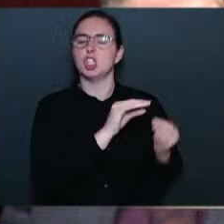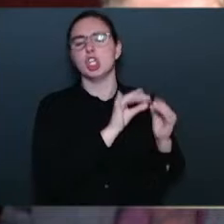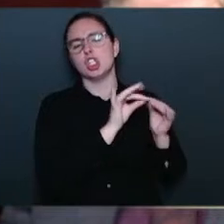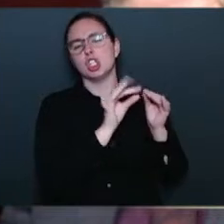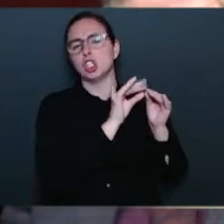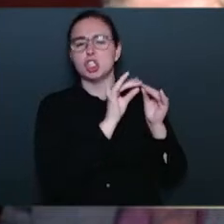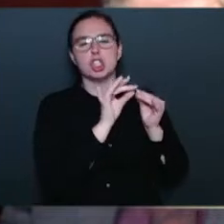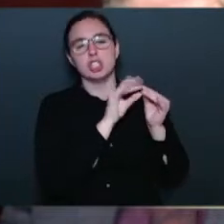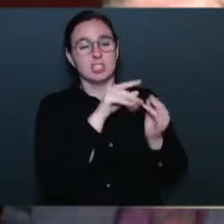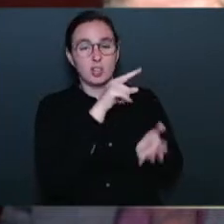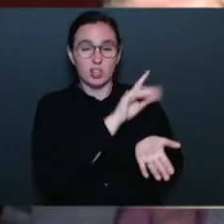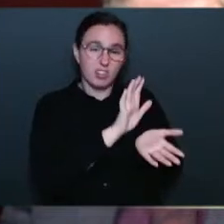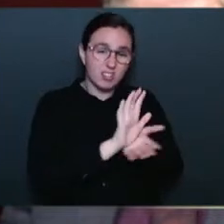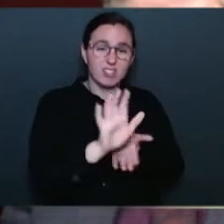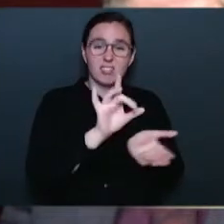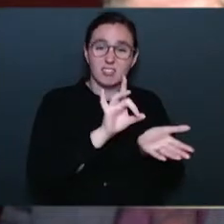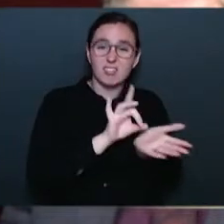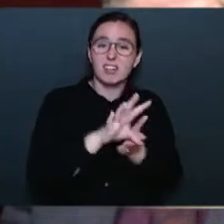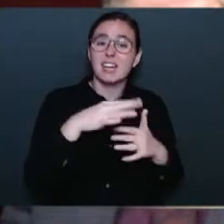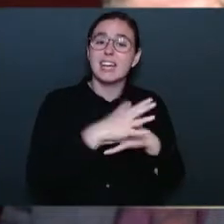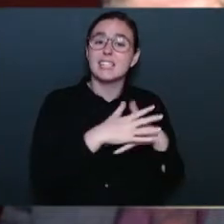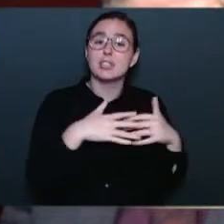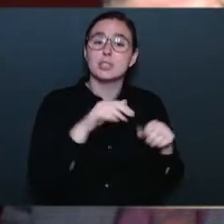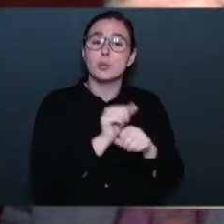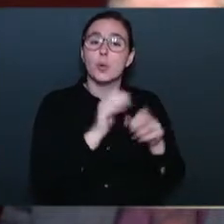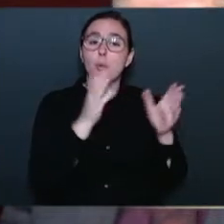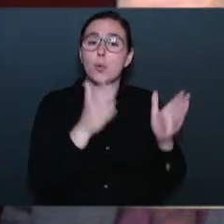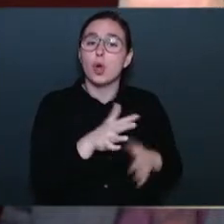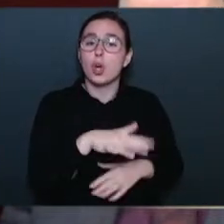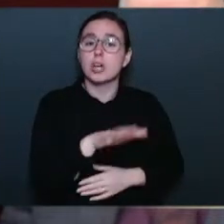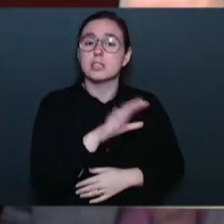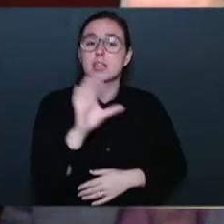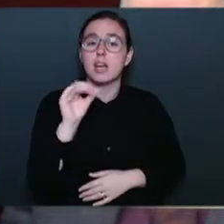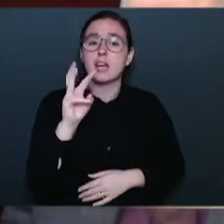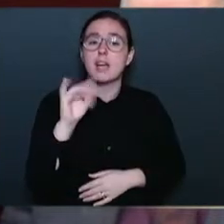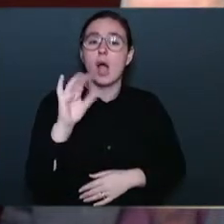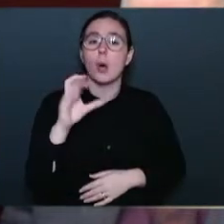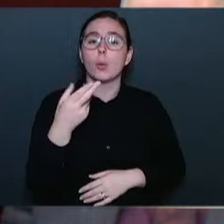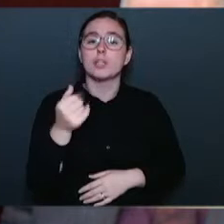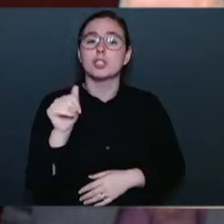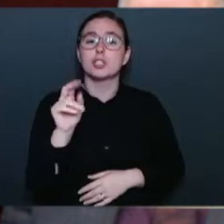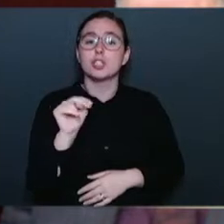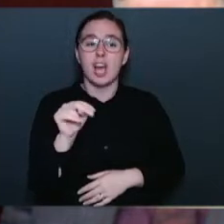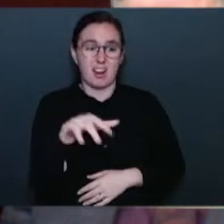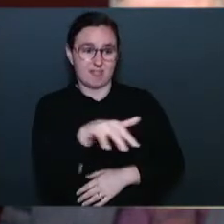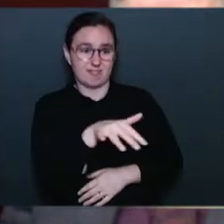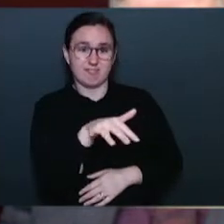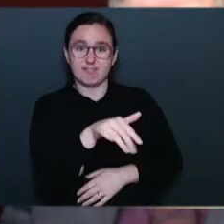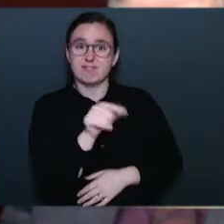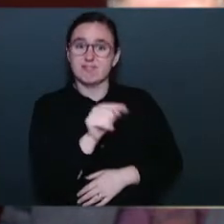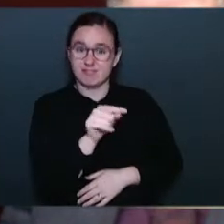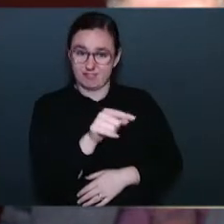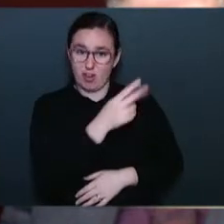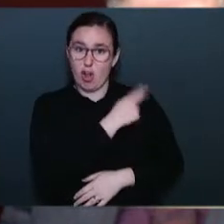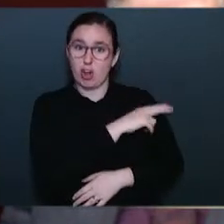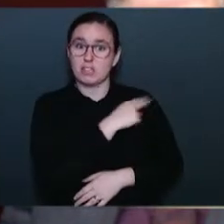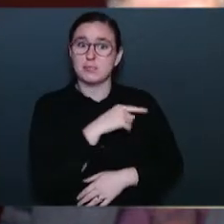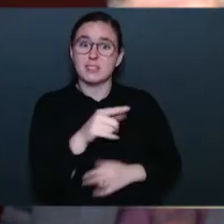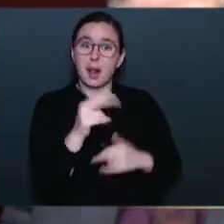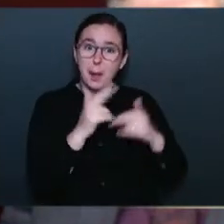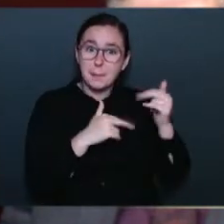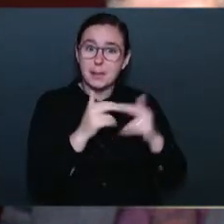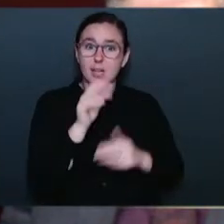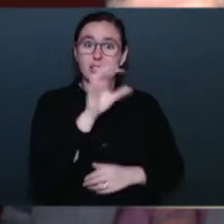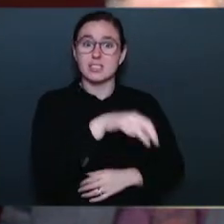because they didn't hold the right NDP approved union membership Mr Speaker NDP Union Wars are shameful they do not